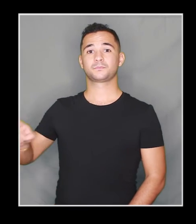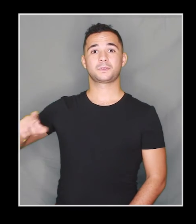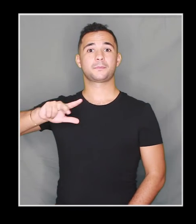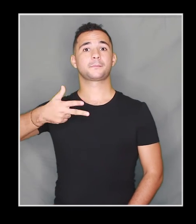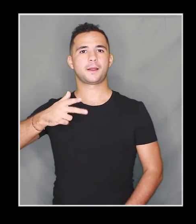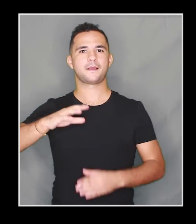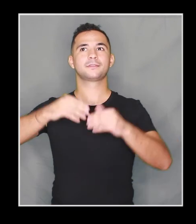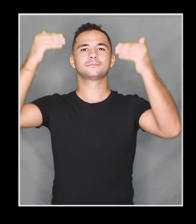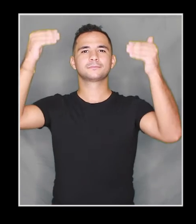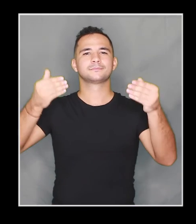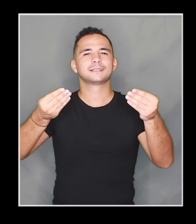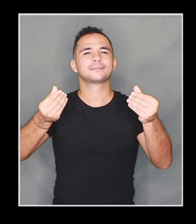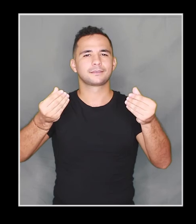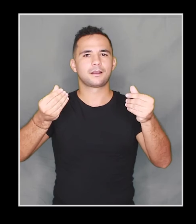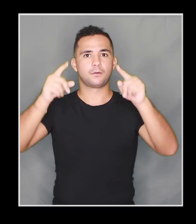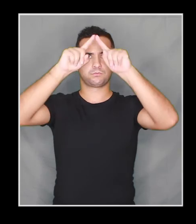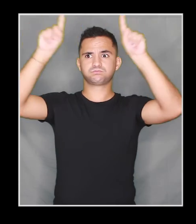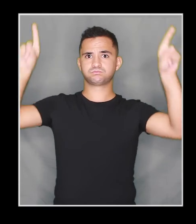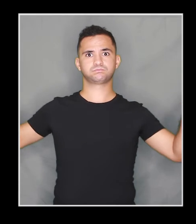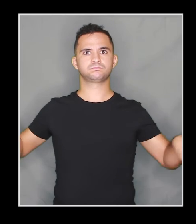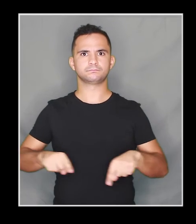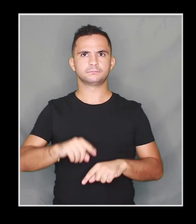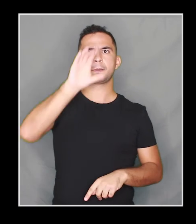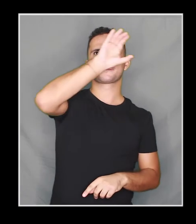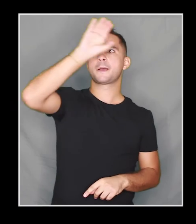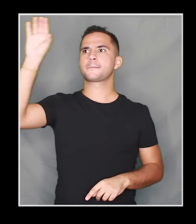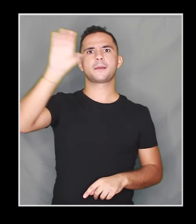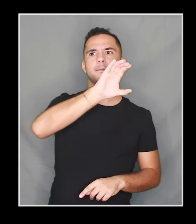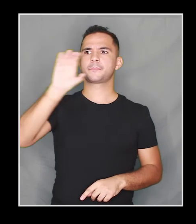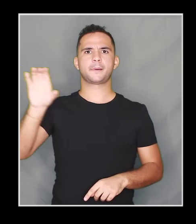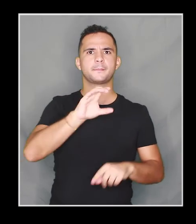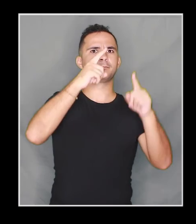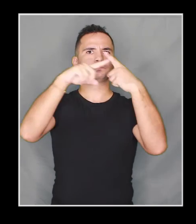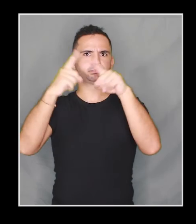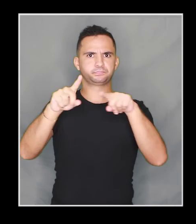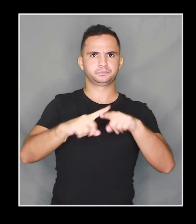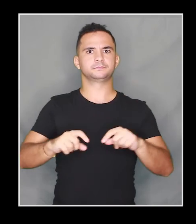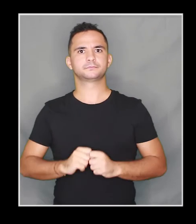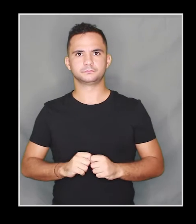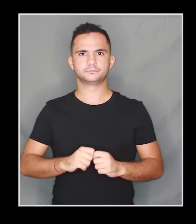In Palermo, the cartelli are painted on canvas and divided into different squares,